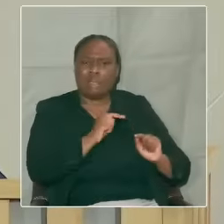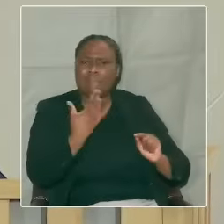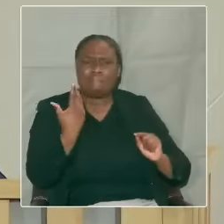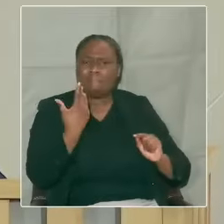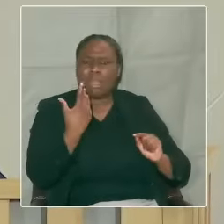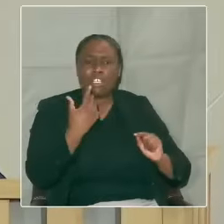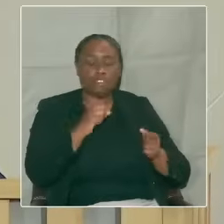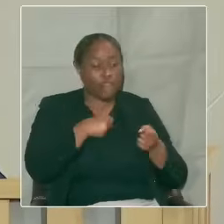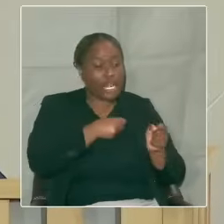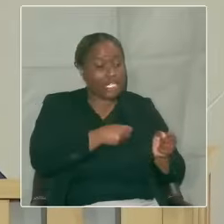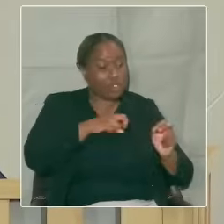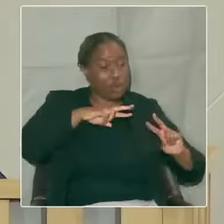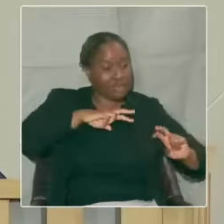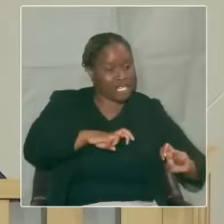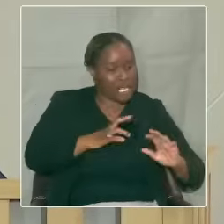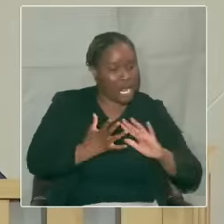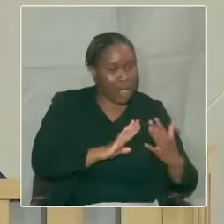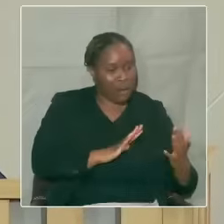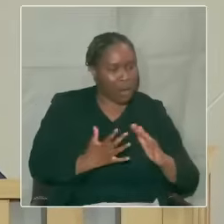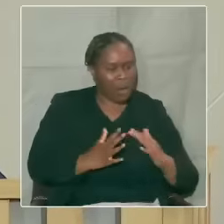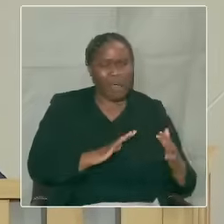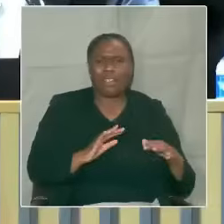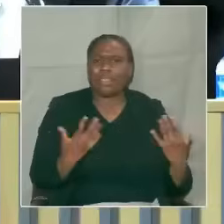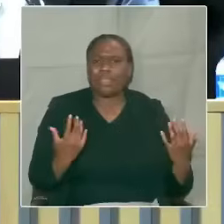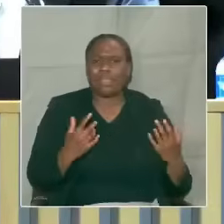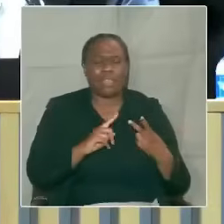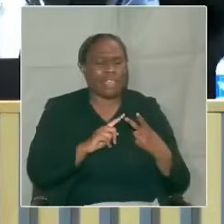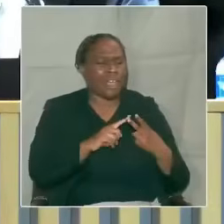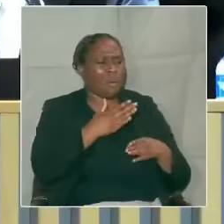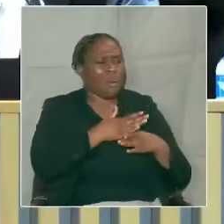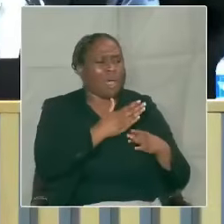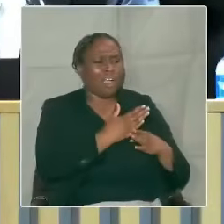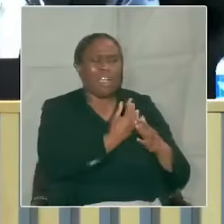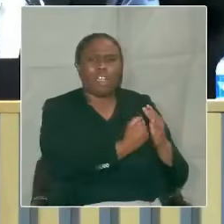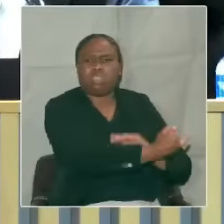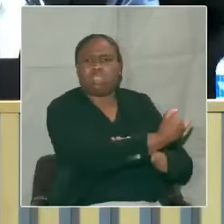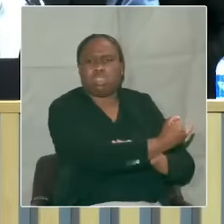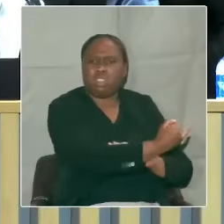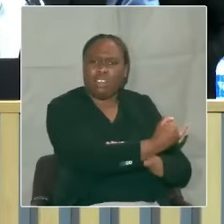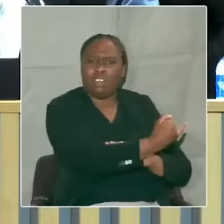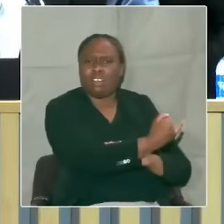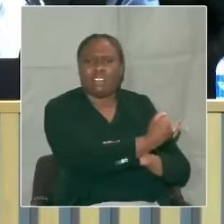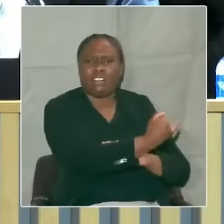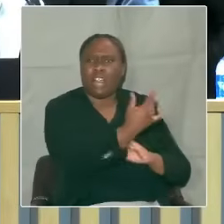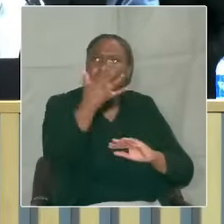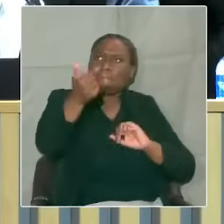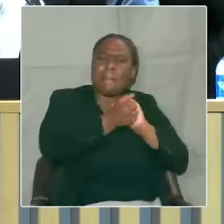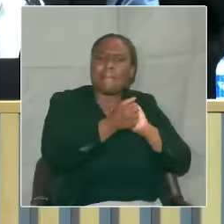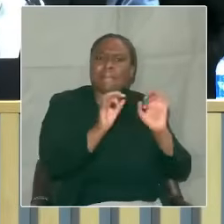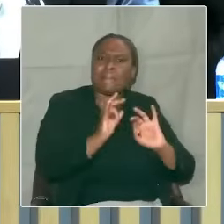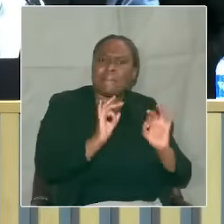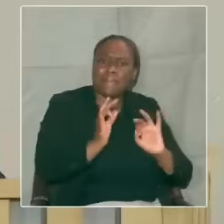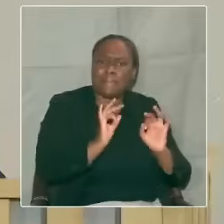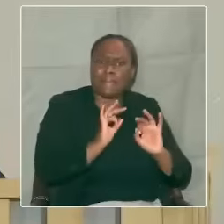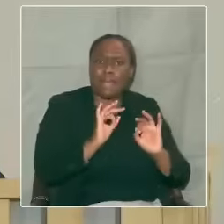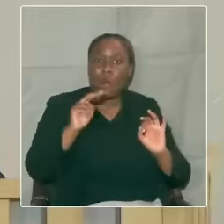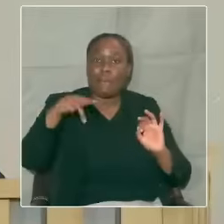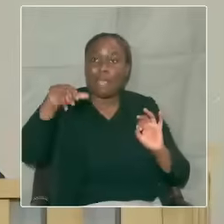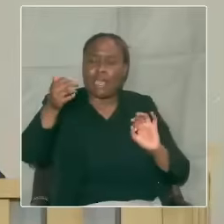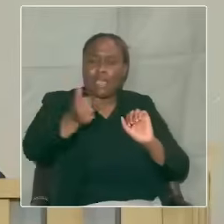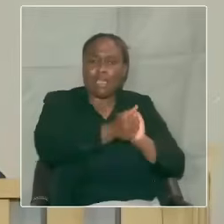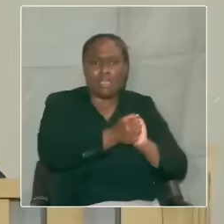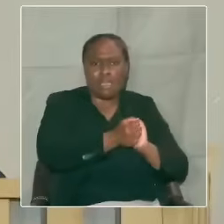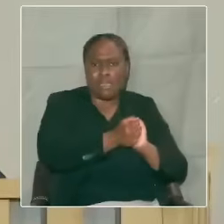investigative strategy, it was working in silos, it didn't have assistance or collaboration of the